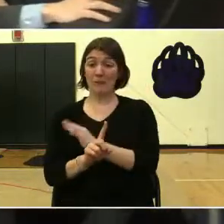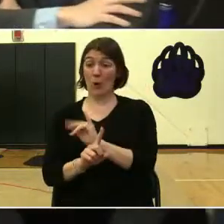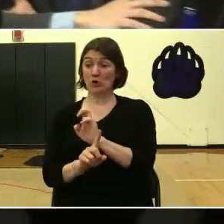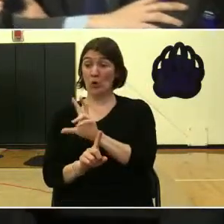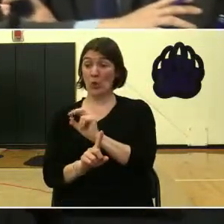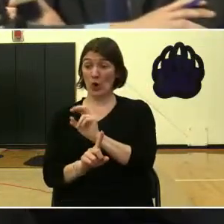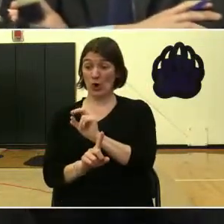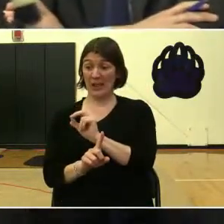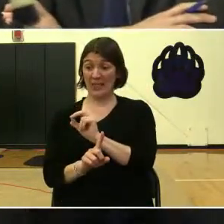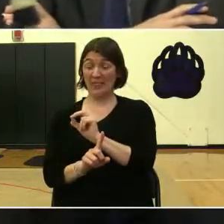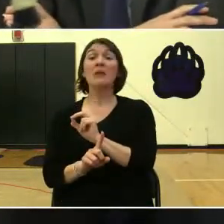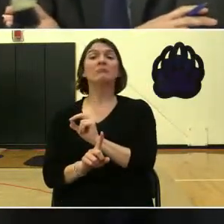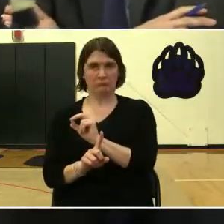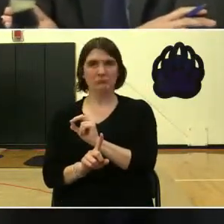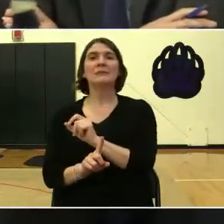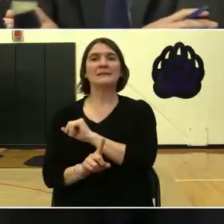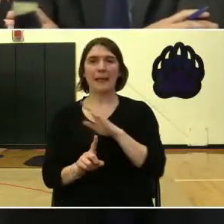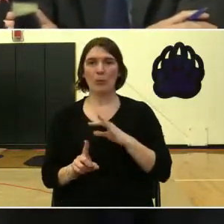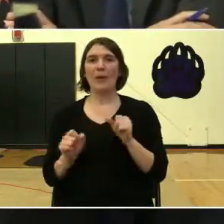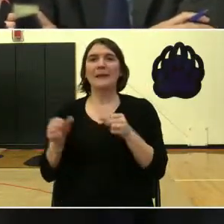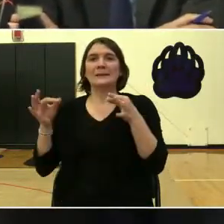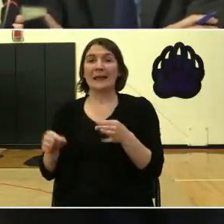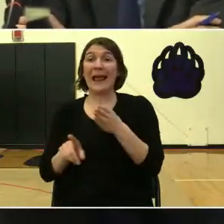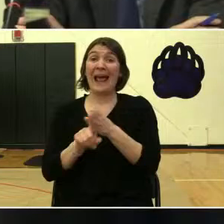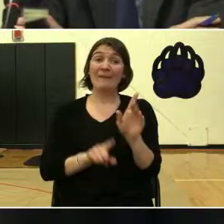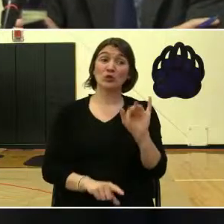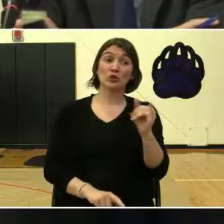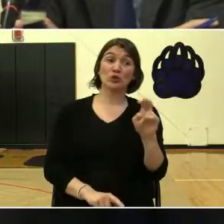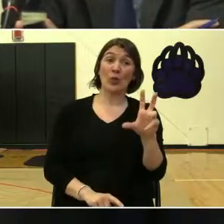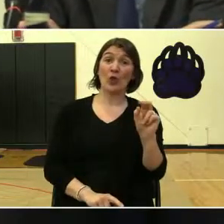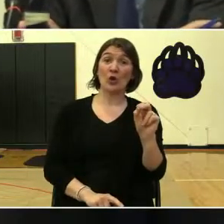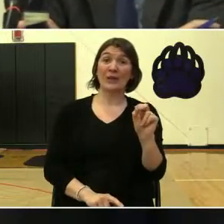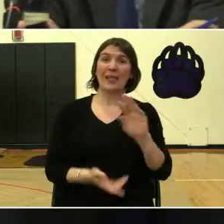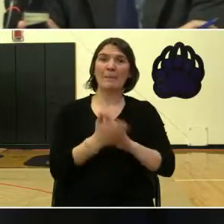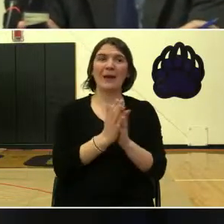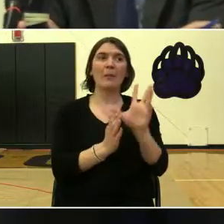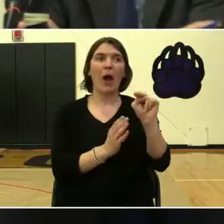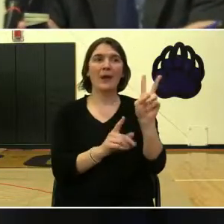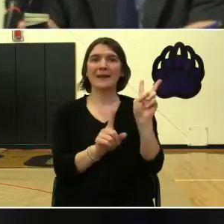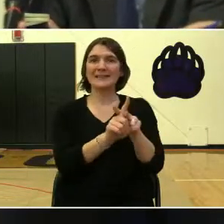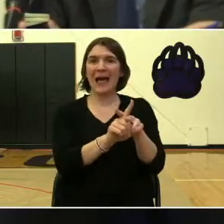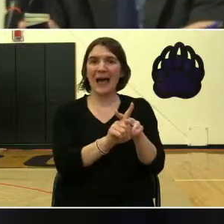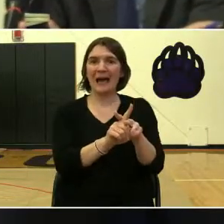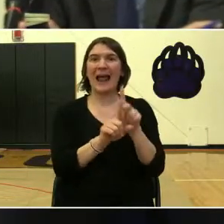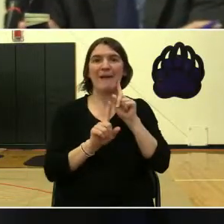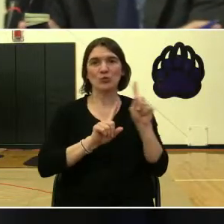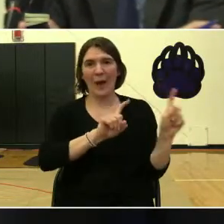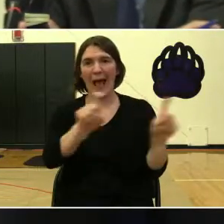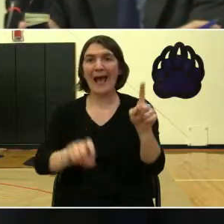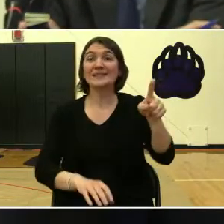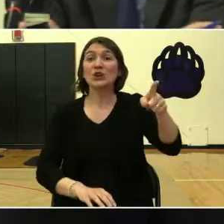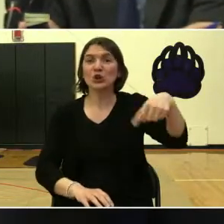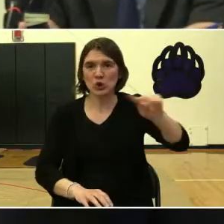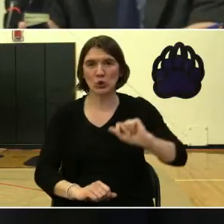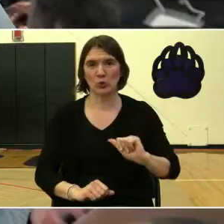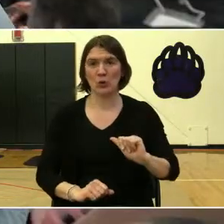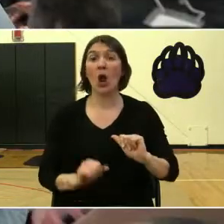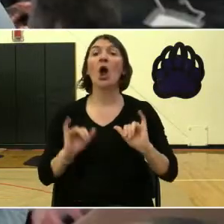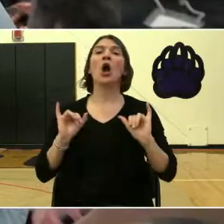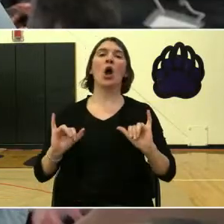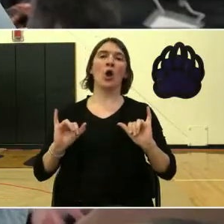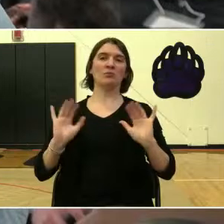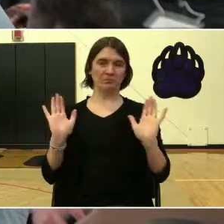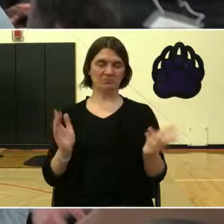30th then yes if it's after June 30th it becomes unassigned general fund balance we need to go to RTM okay